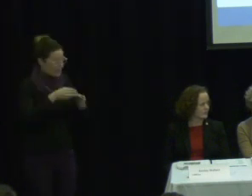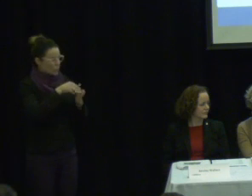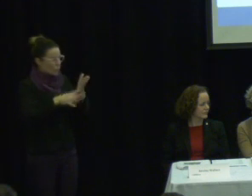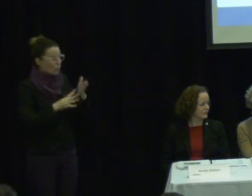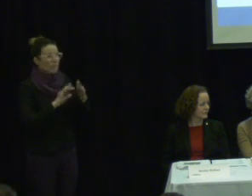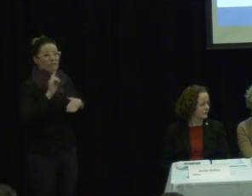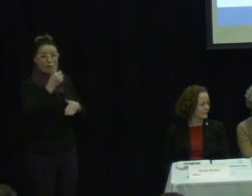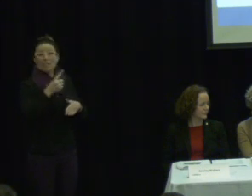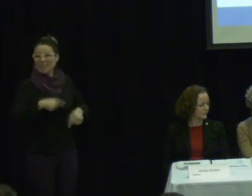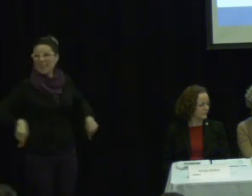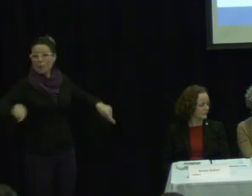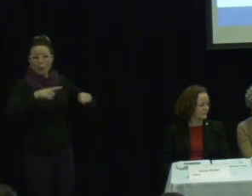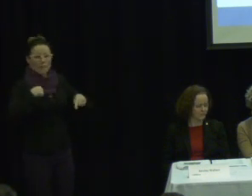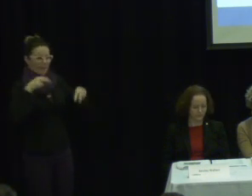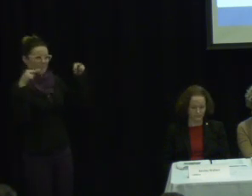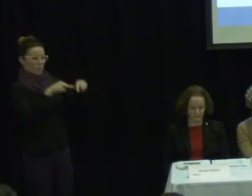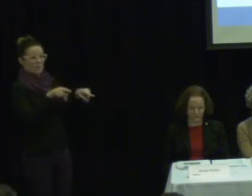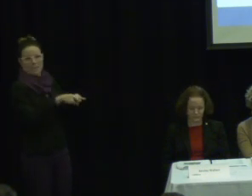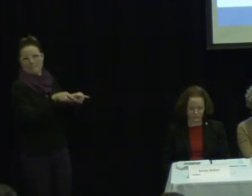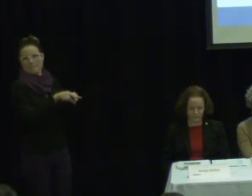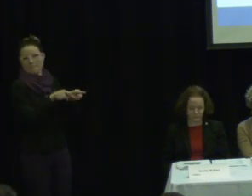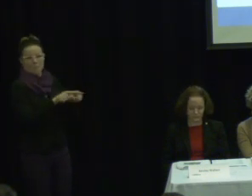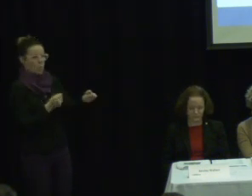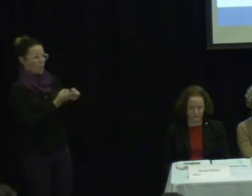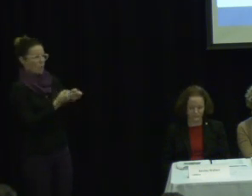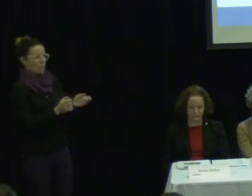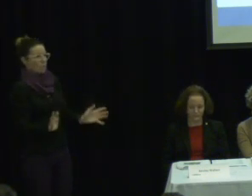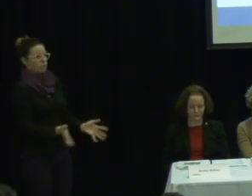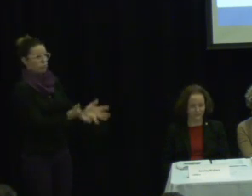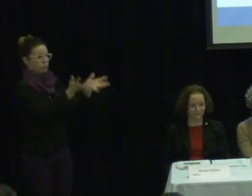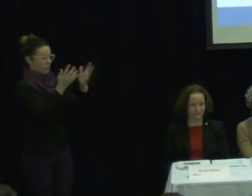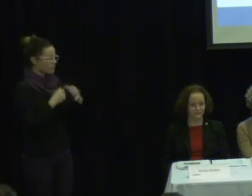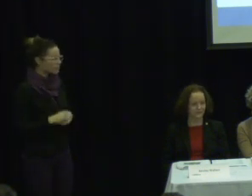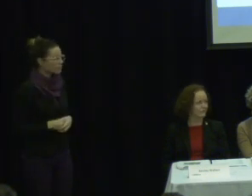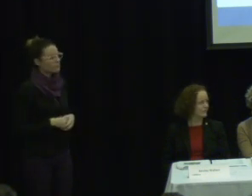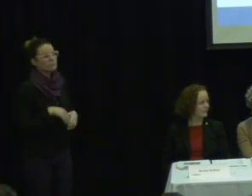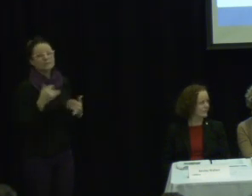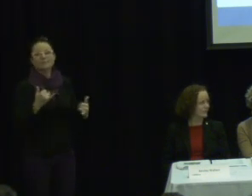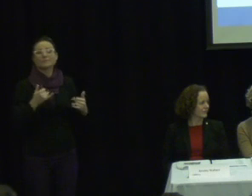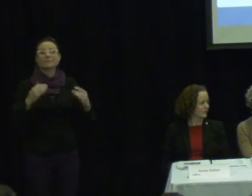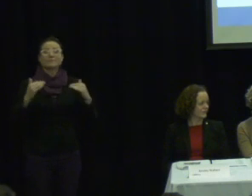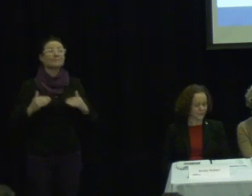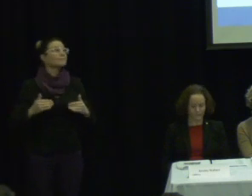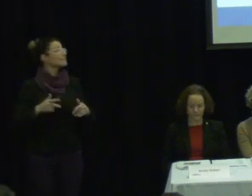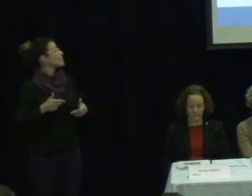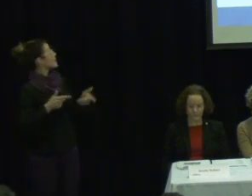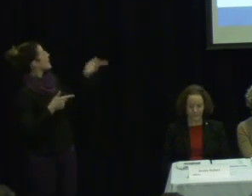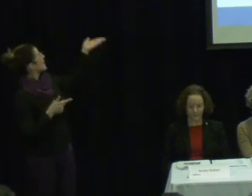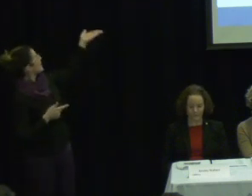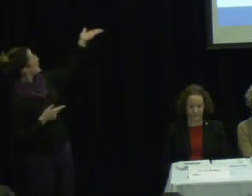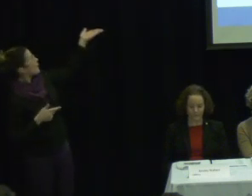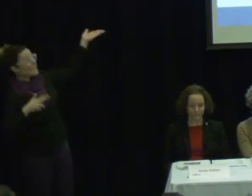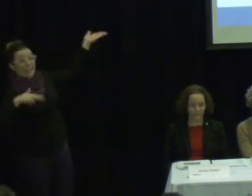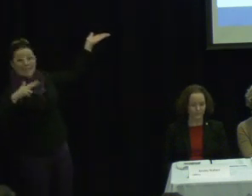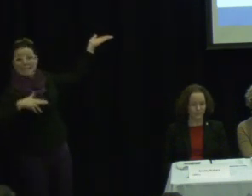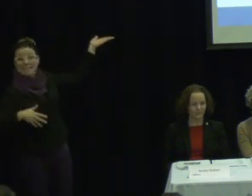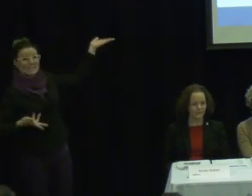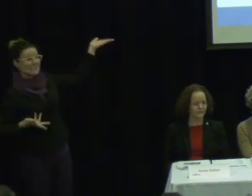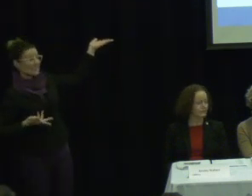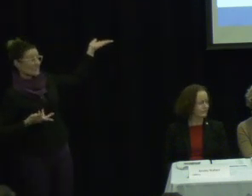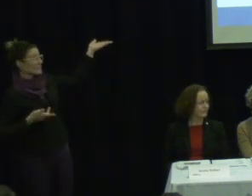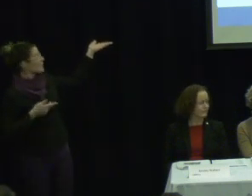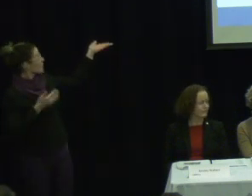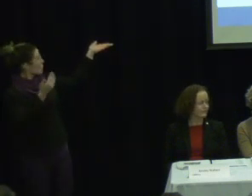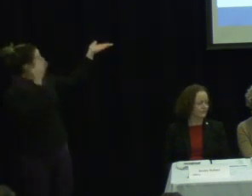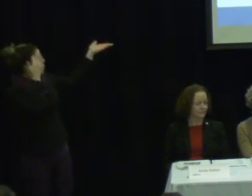are. Let's take a quick look at some of the more exciting stuff in terms of physical development. I think many of you are aware that our present parking lot